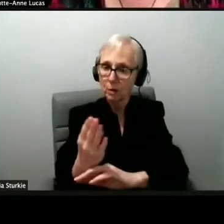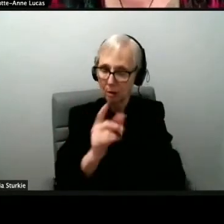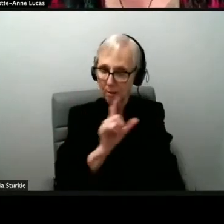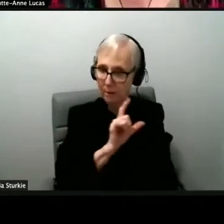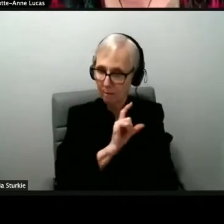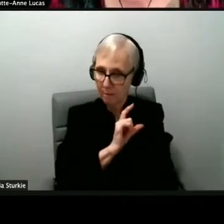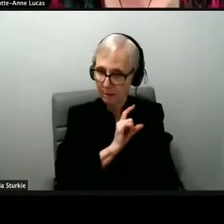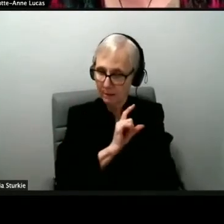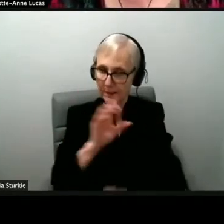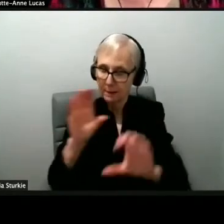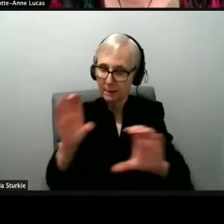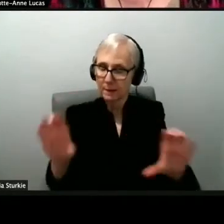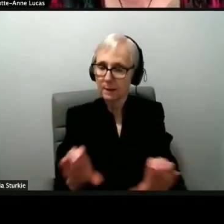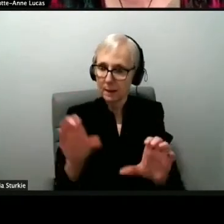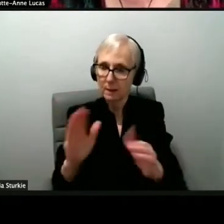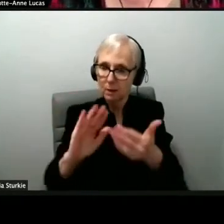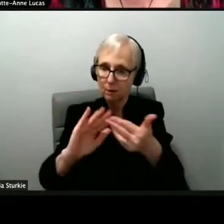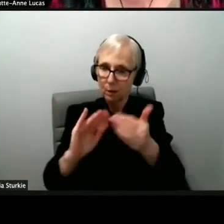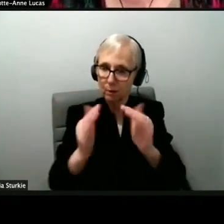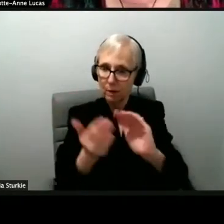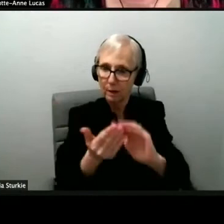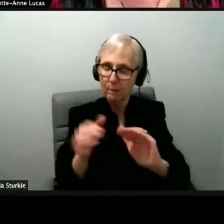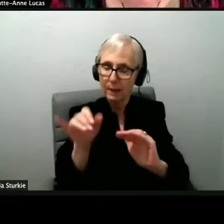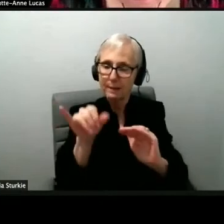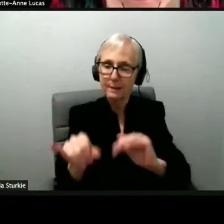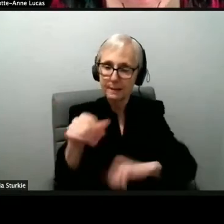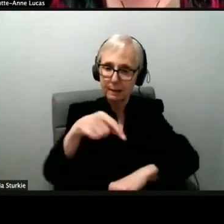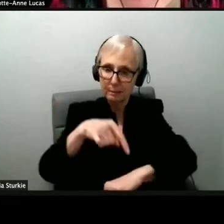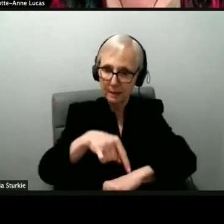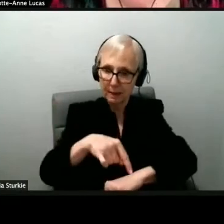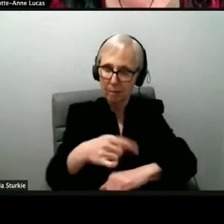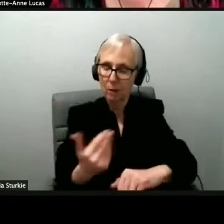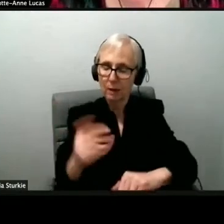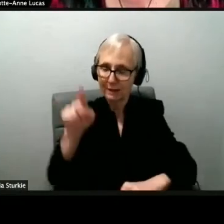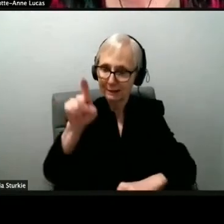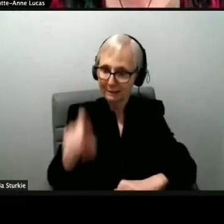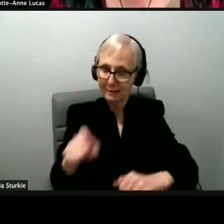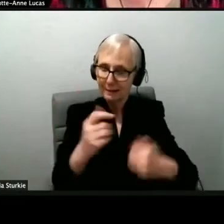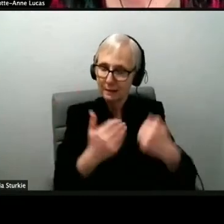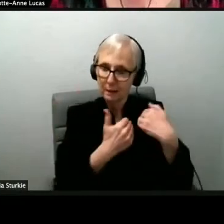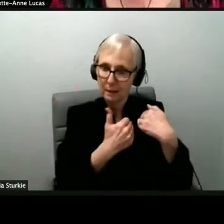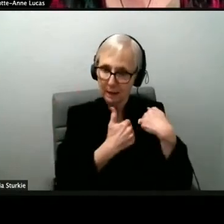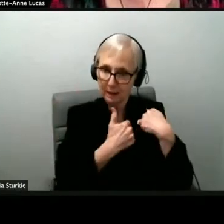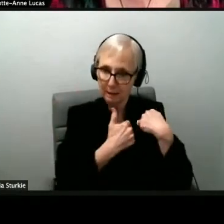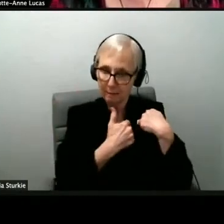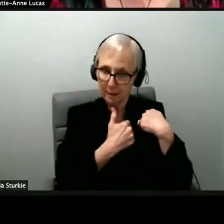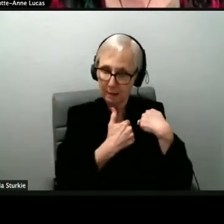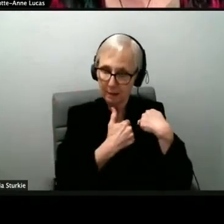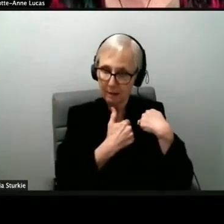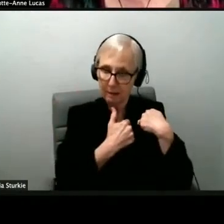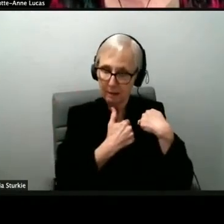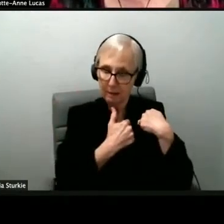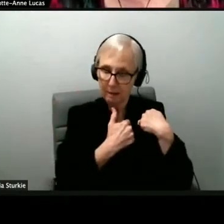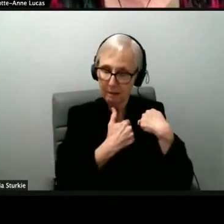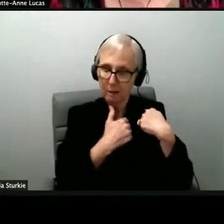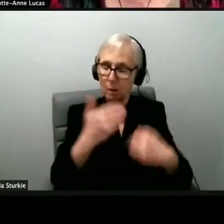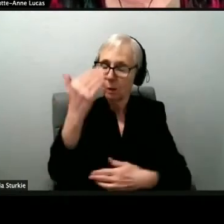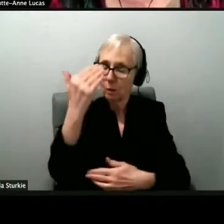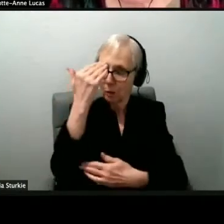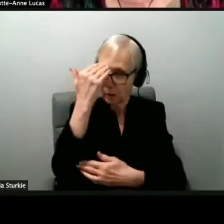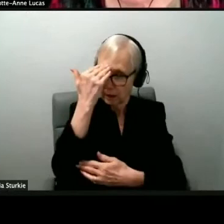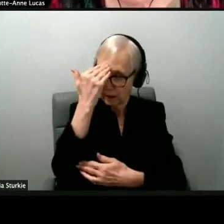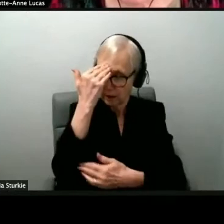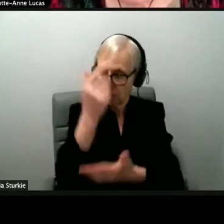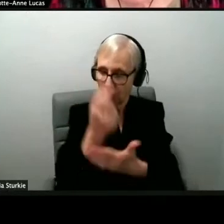does for our city. But at the same time, we need to have accountability and be able to hold bad officers accountable. While we know that the repeal